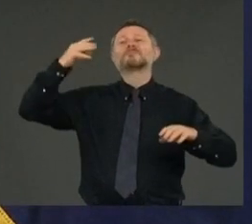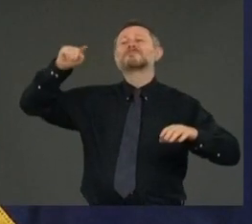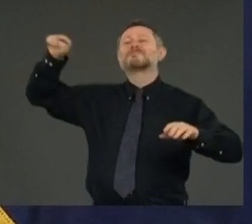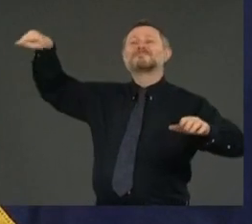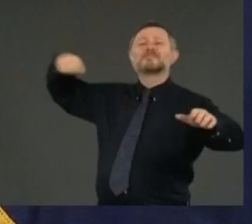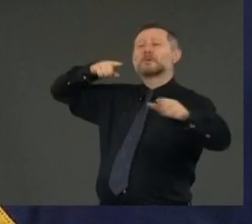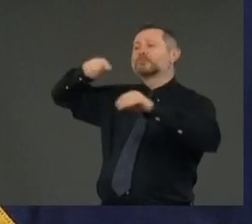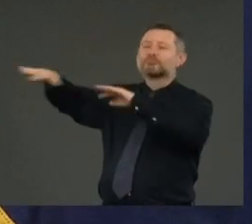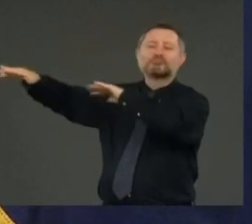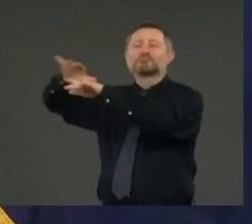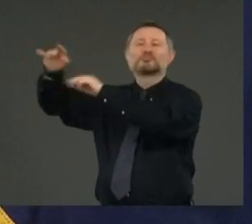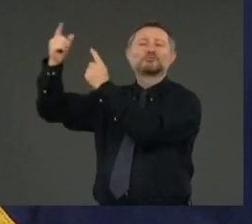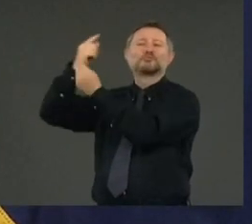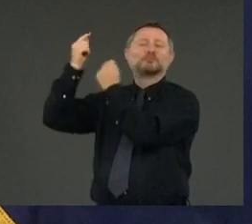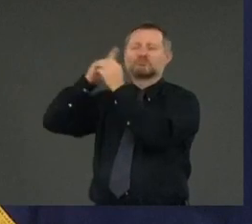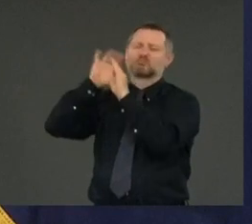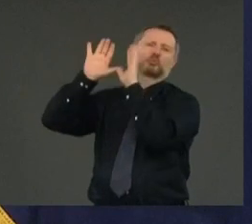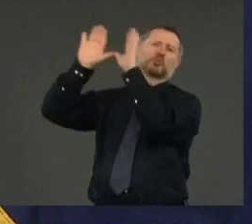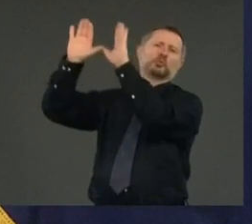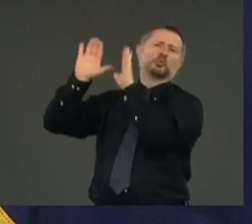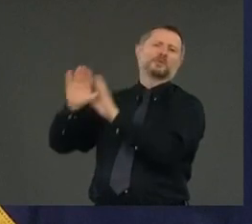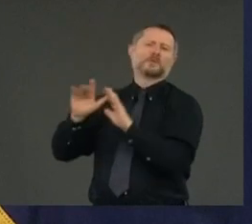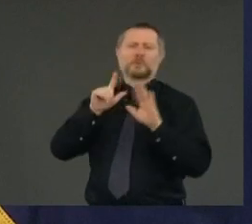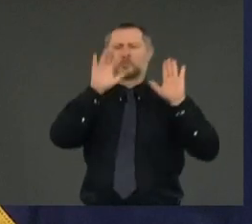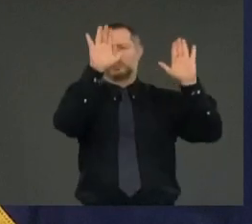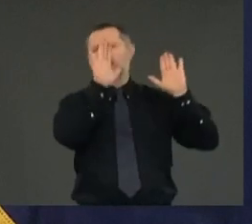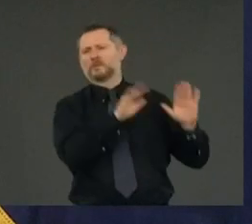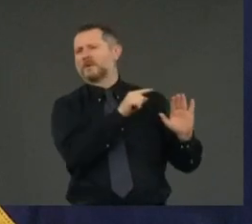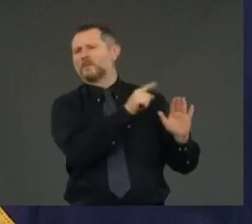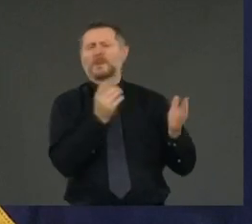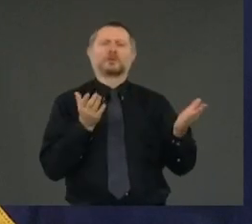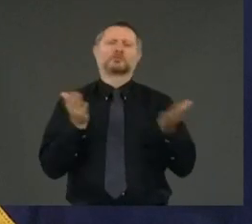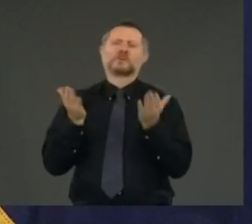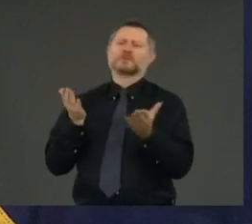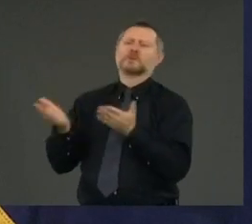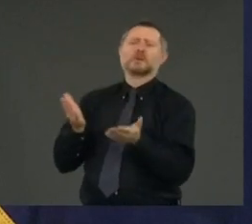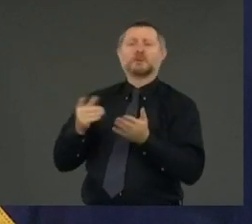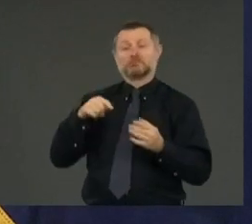extraordinary service for the people over these past